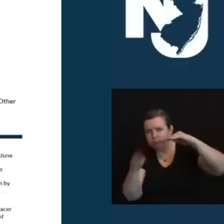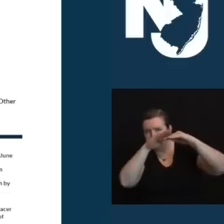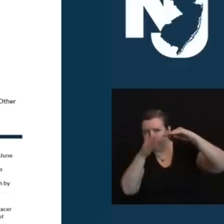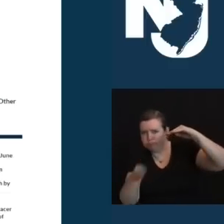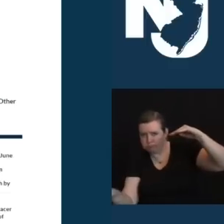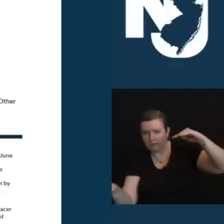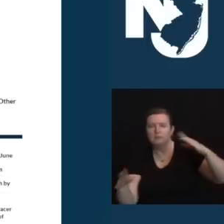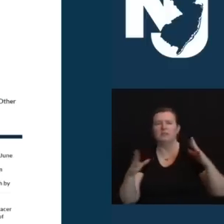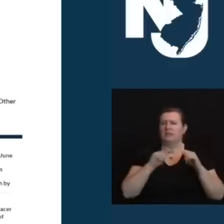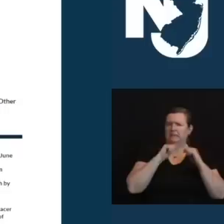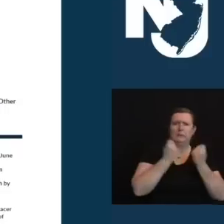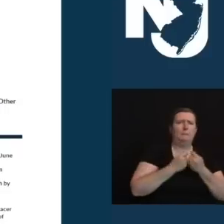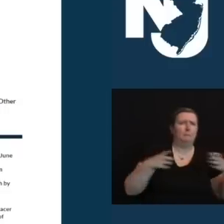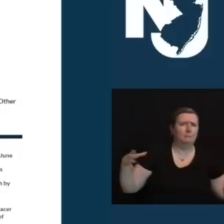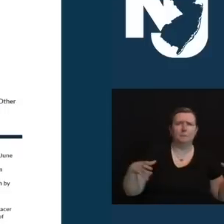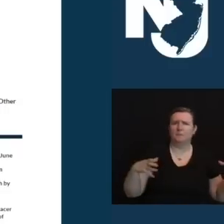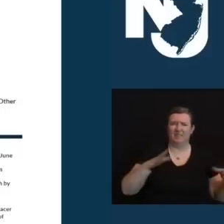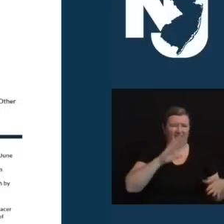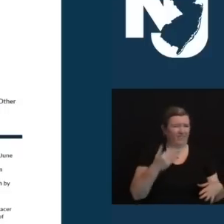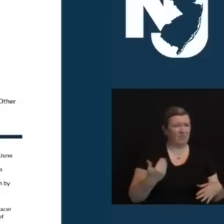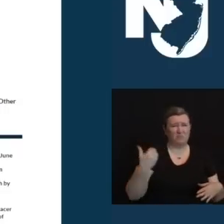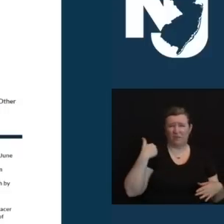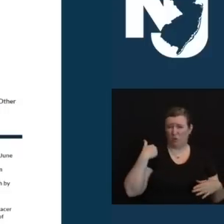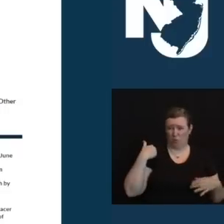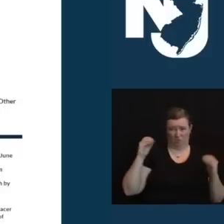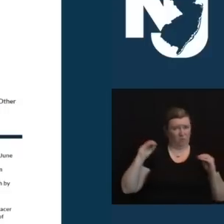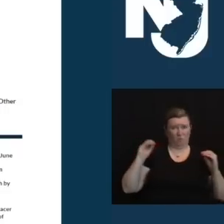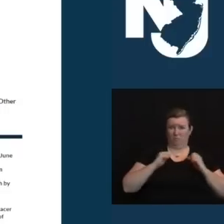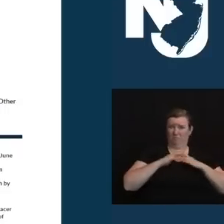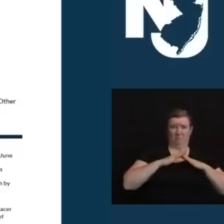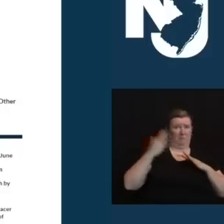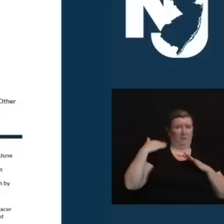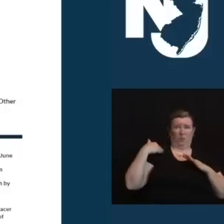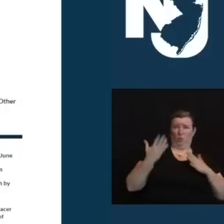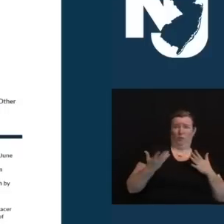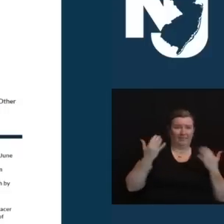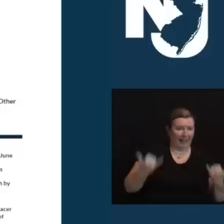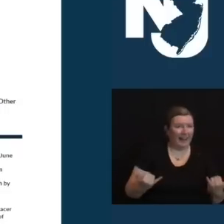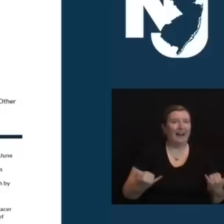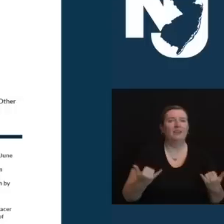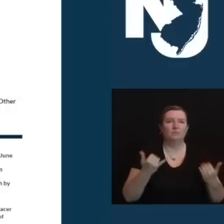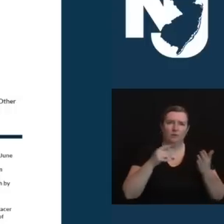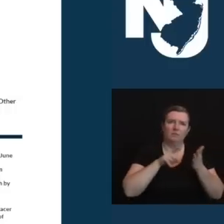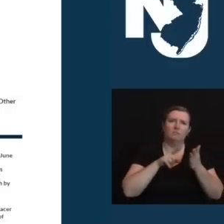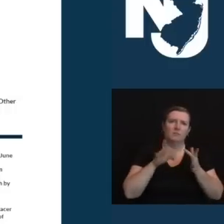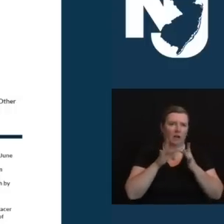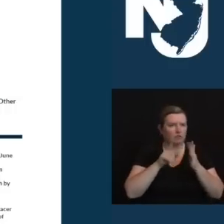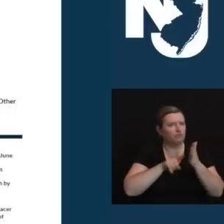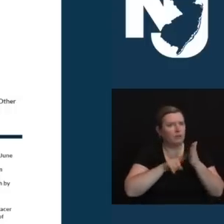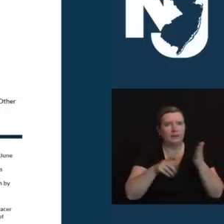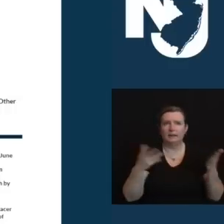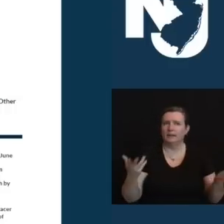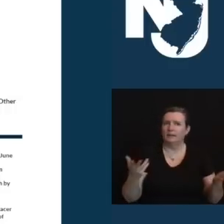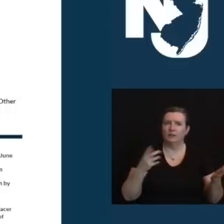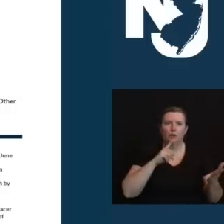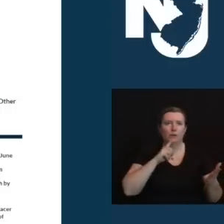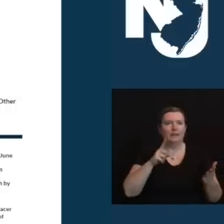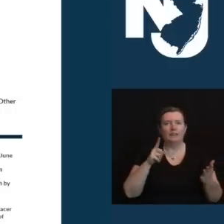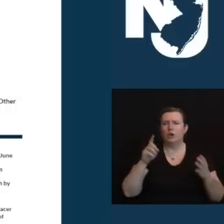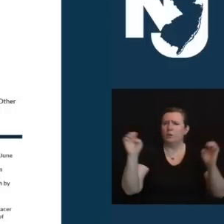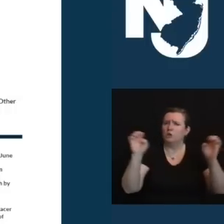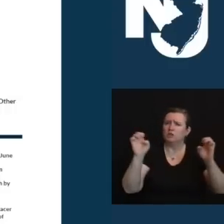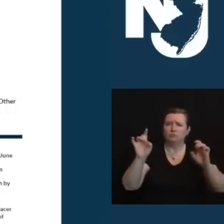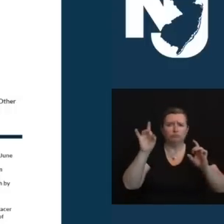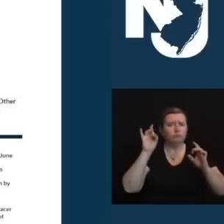our disposal, other than some contact tracing at the local and county level. We did not have when this crisis started